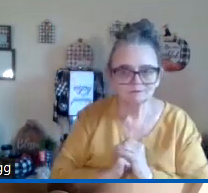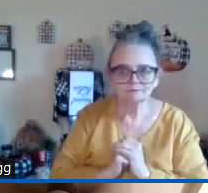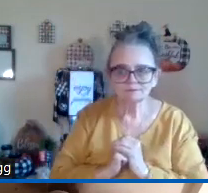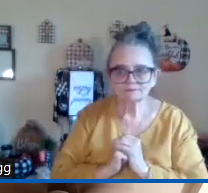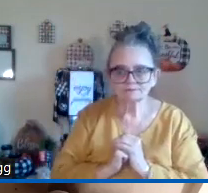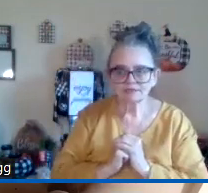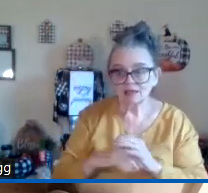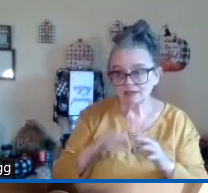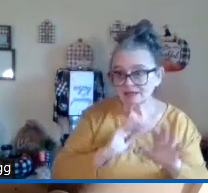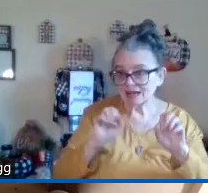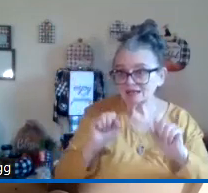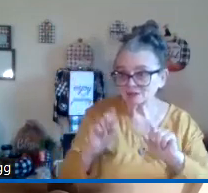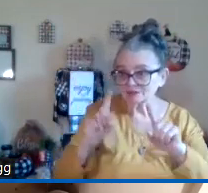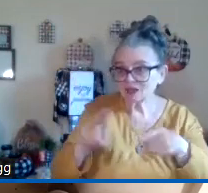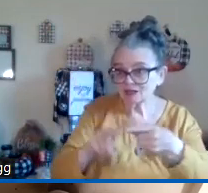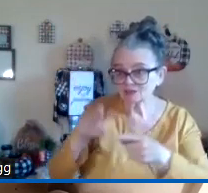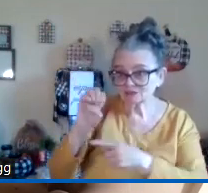Proverbs 28.